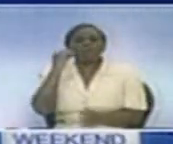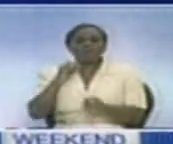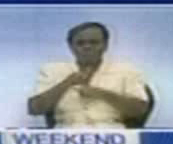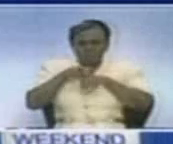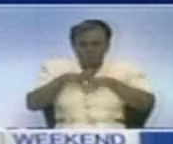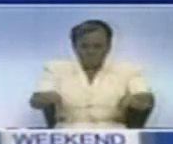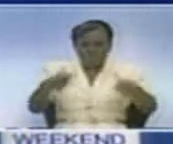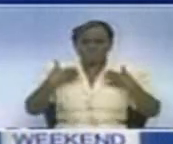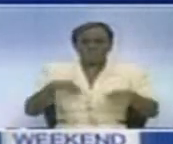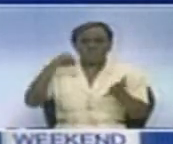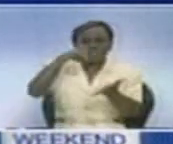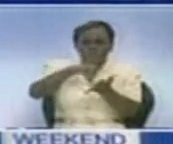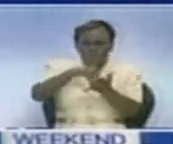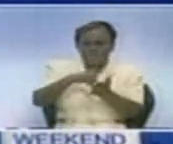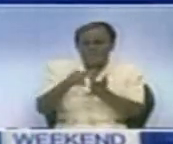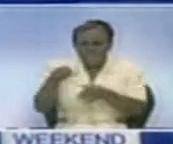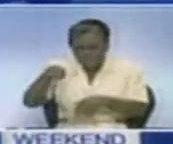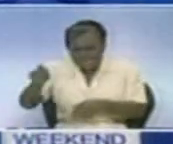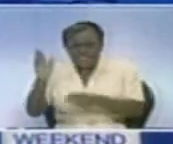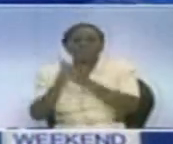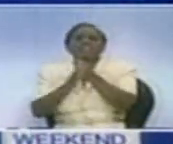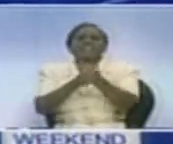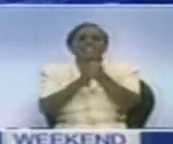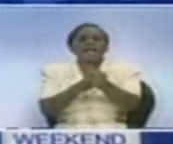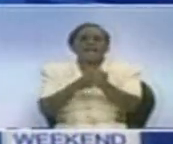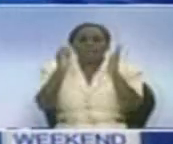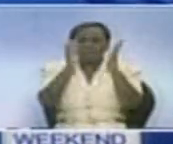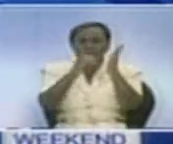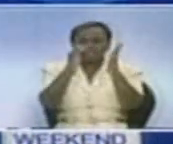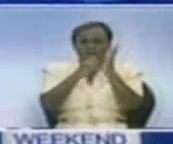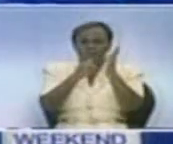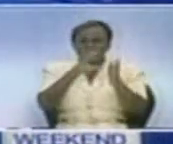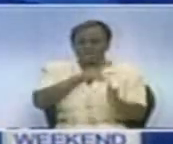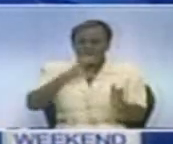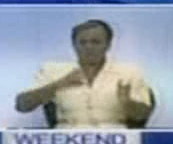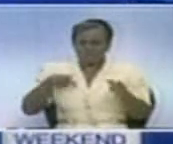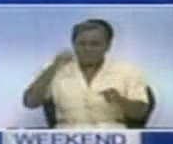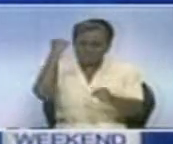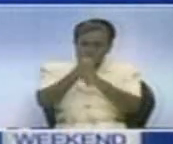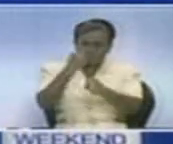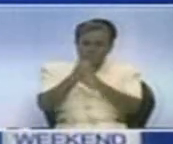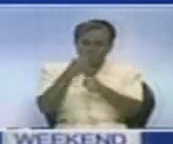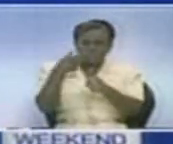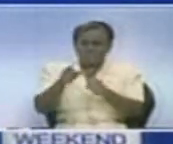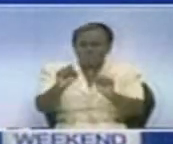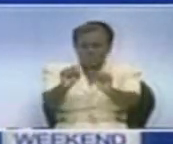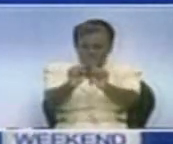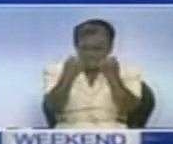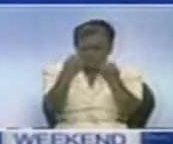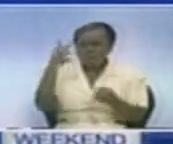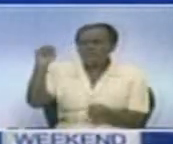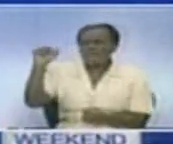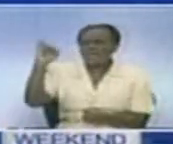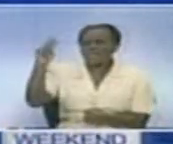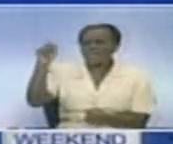mourners, including Maina himself. Machakos County Police Boss Gideon Amala said the operation aimed at to rescue Maina